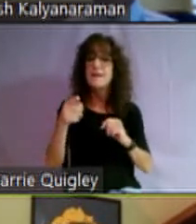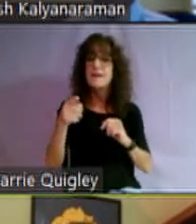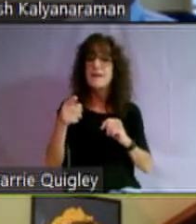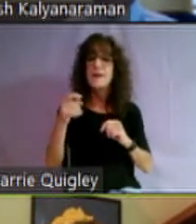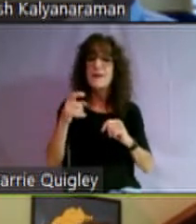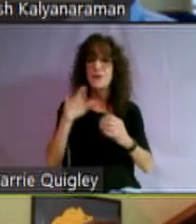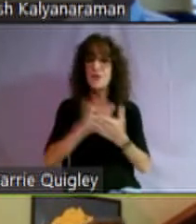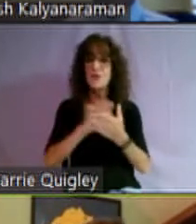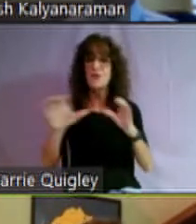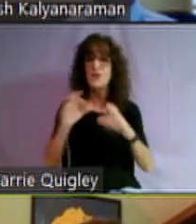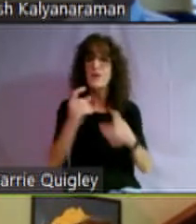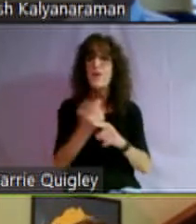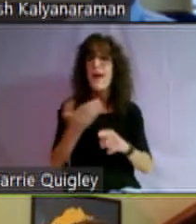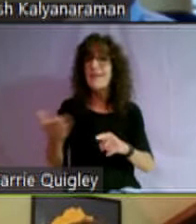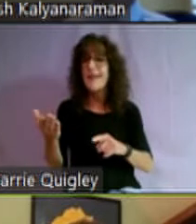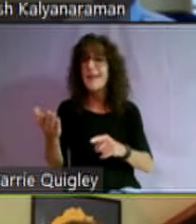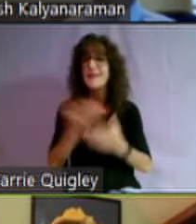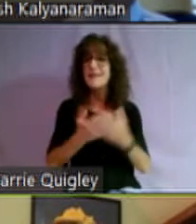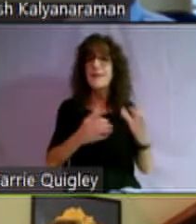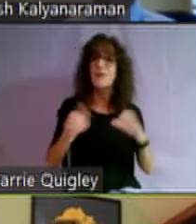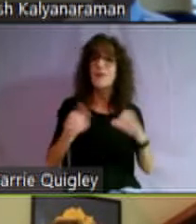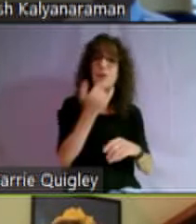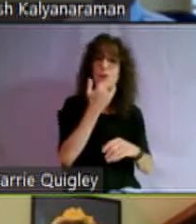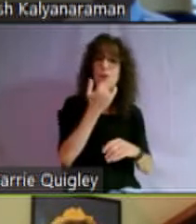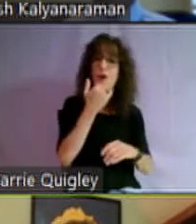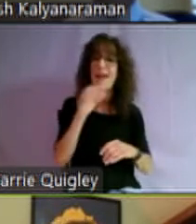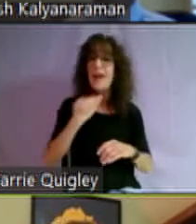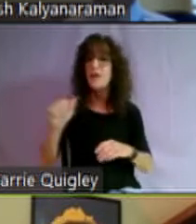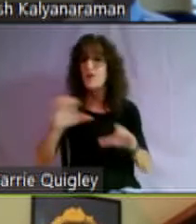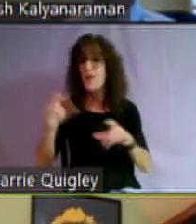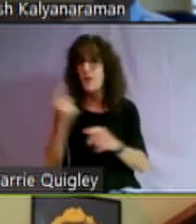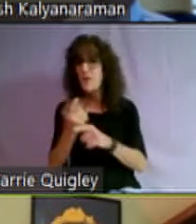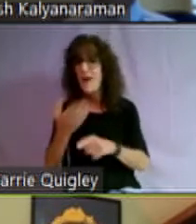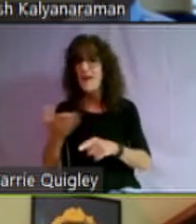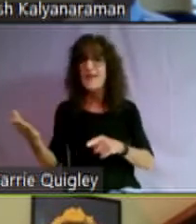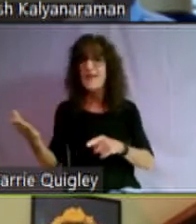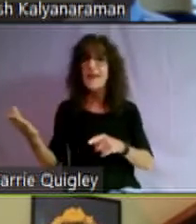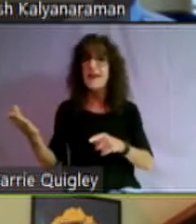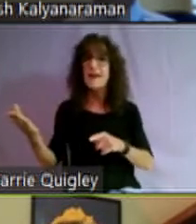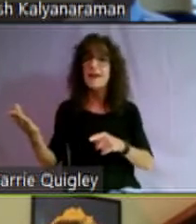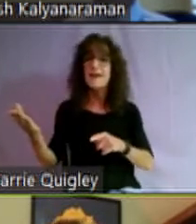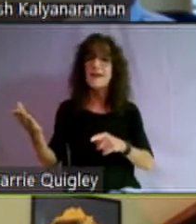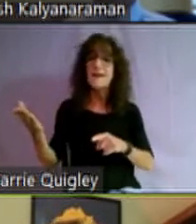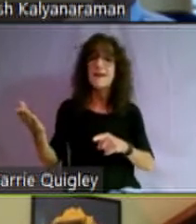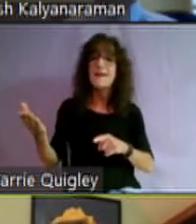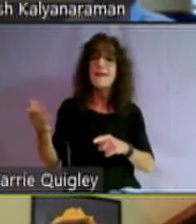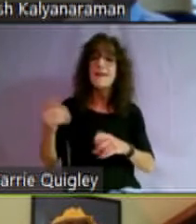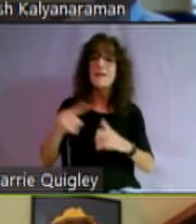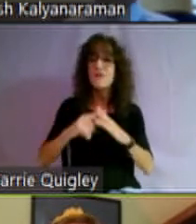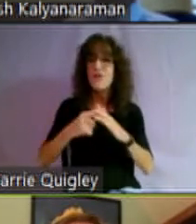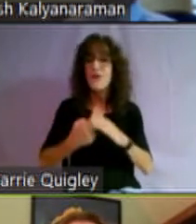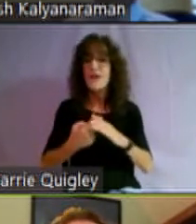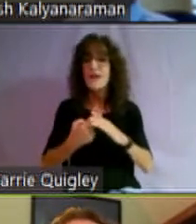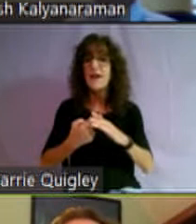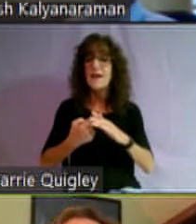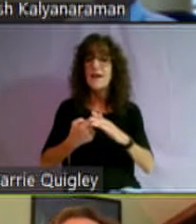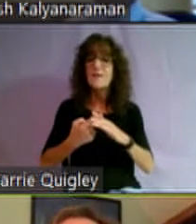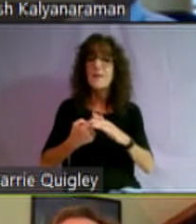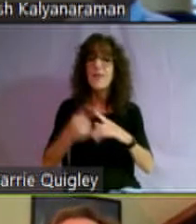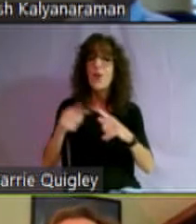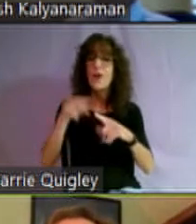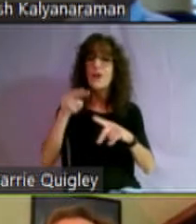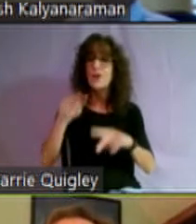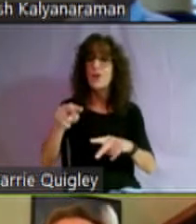the right thing and which ones weren't. Anne Arundel was hmm one of the ones doing the right thing in that we had a plan and we were starting to reopen. And when you look